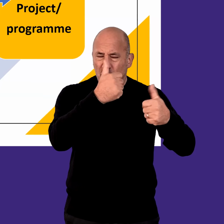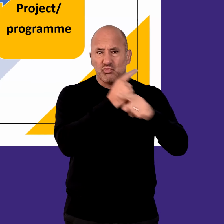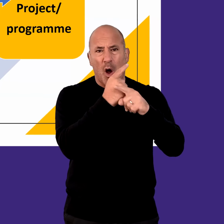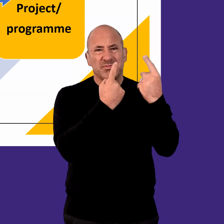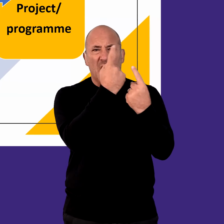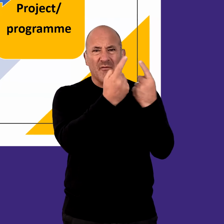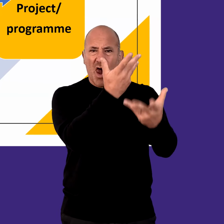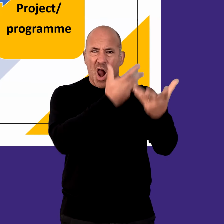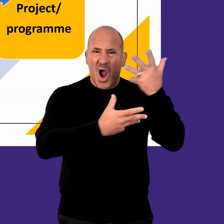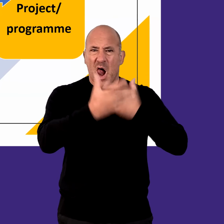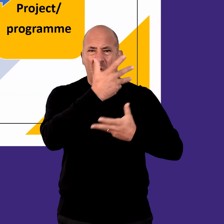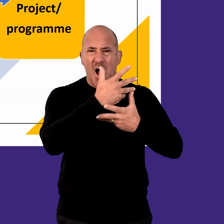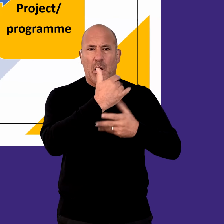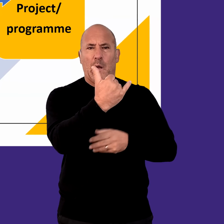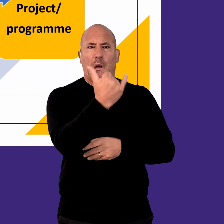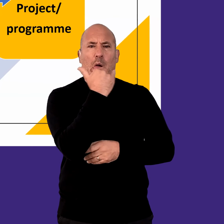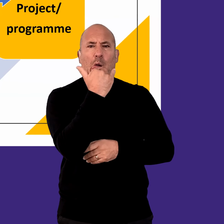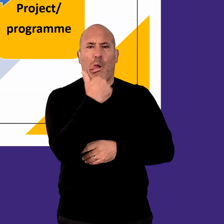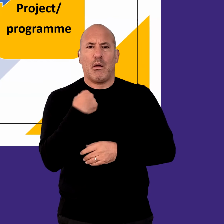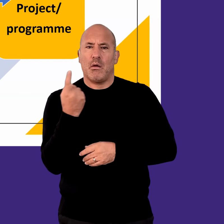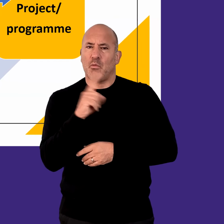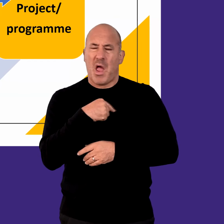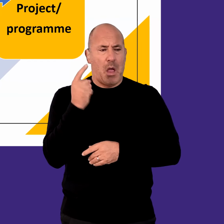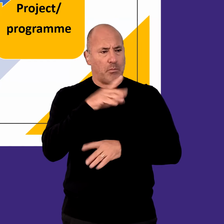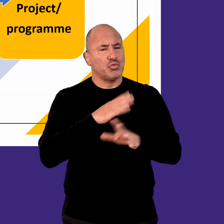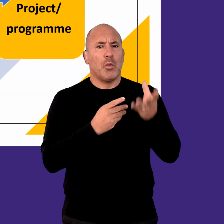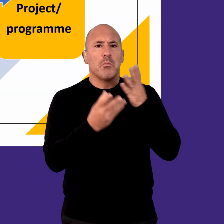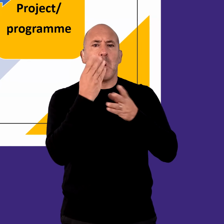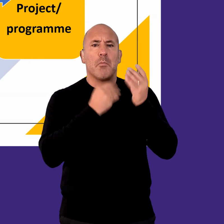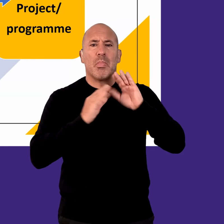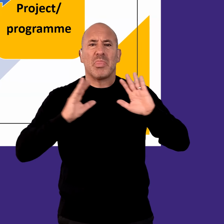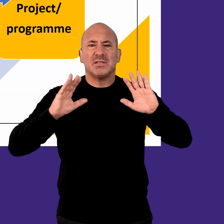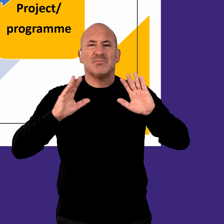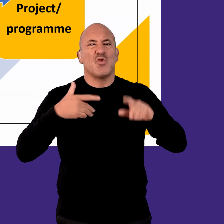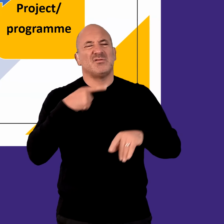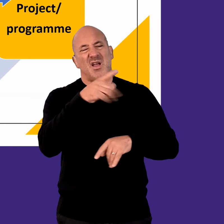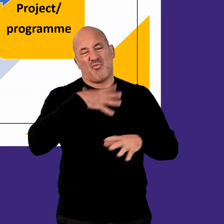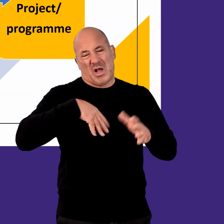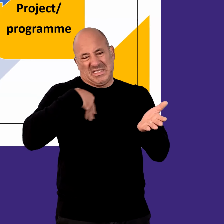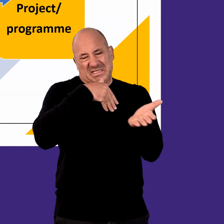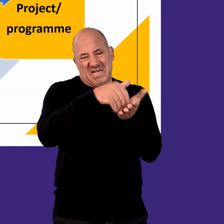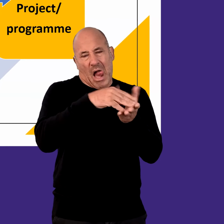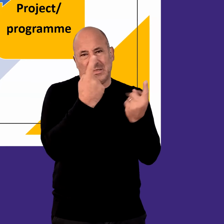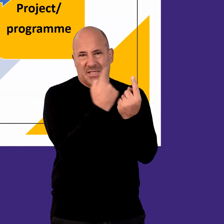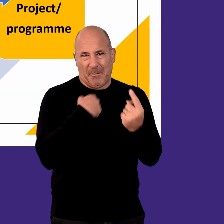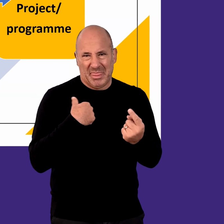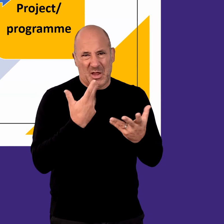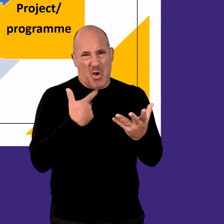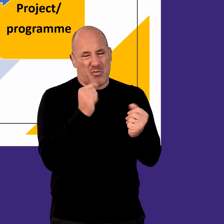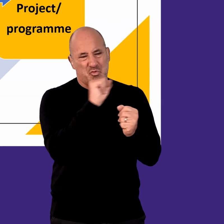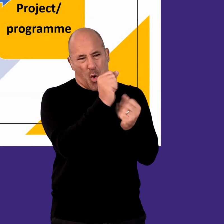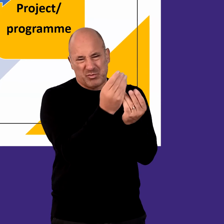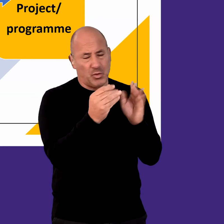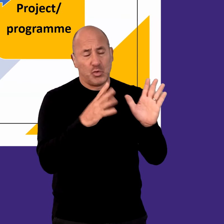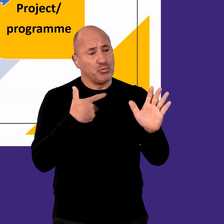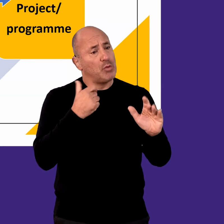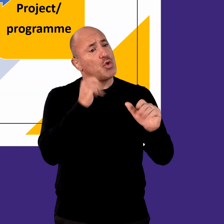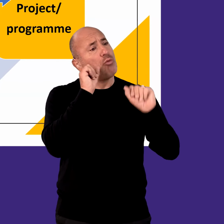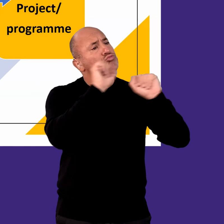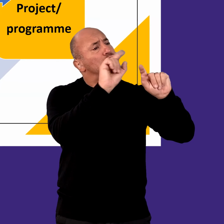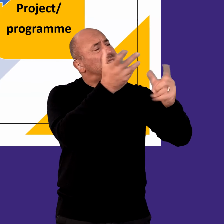to talk about themselves and much less suspicious if they think you're coming to listen and learn than if they think you're there to sell something to them or